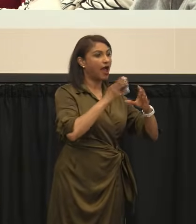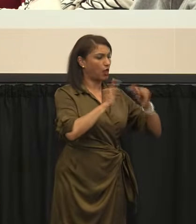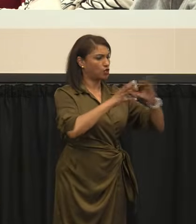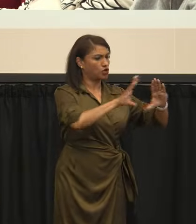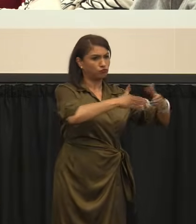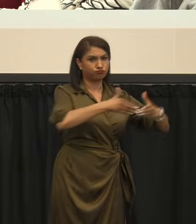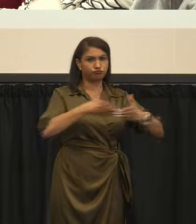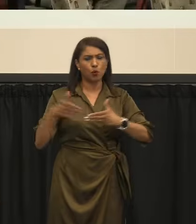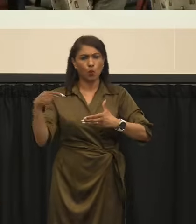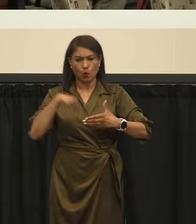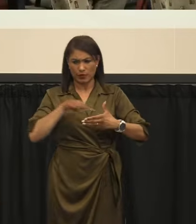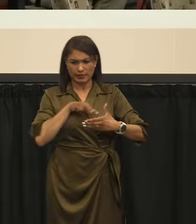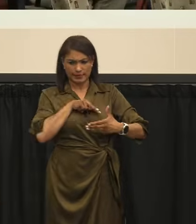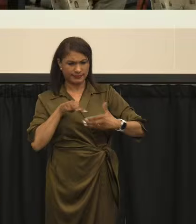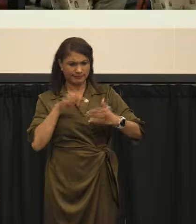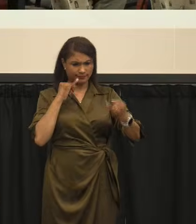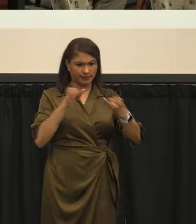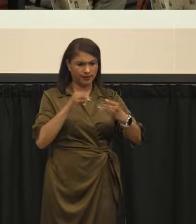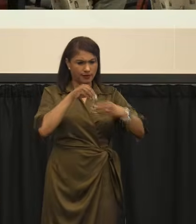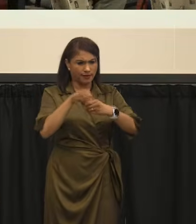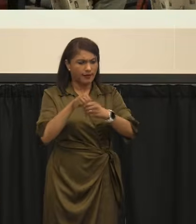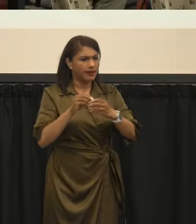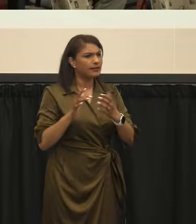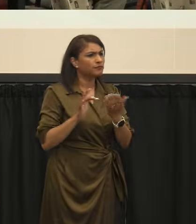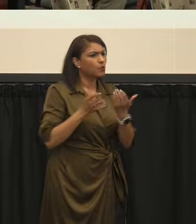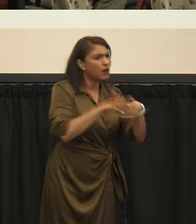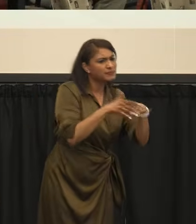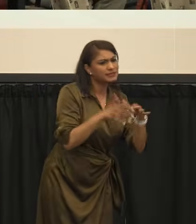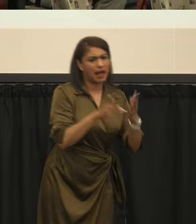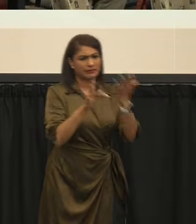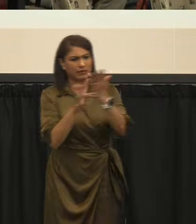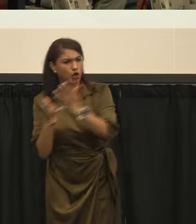Thank you, Bibi. Annotation tools,